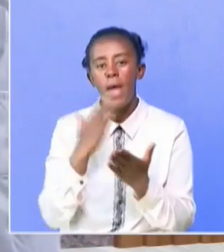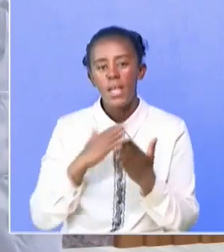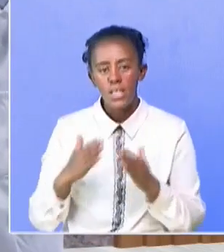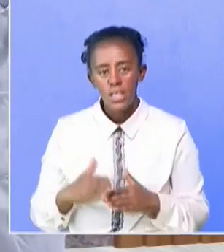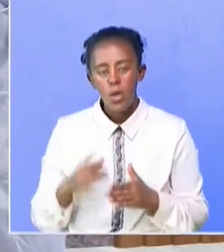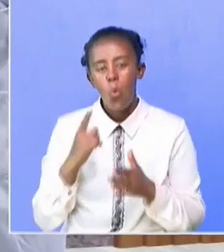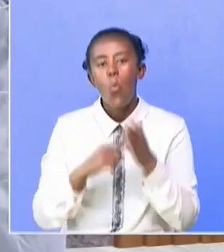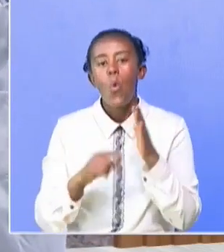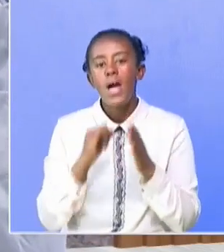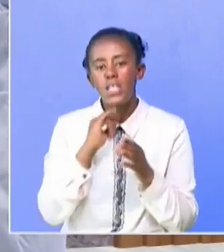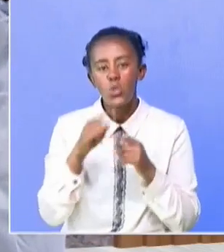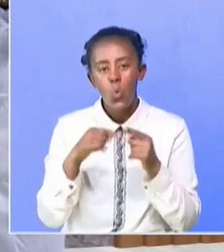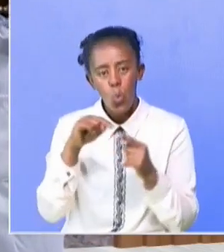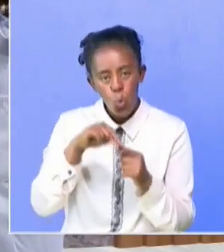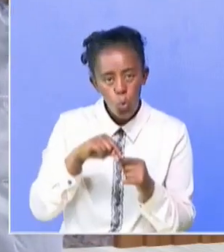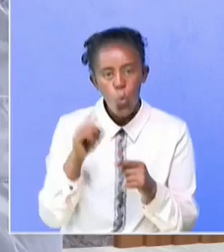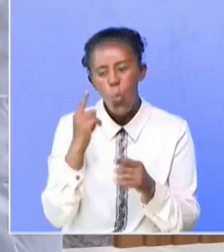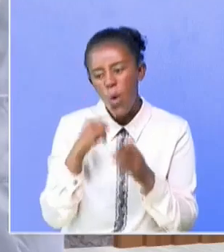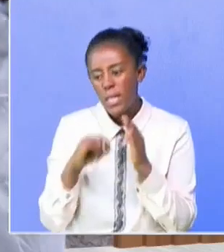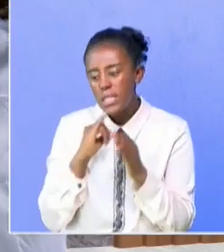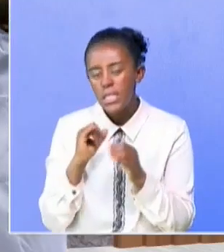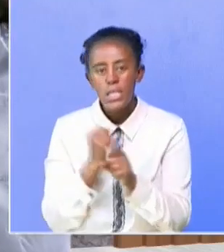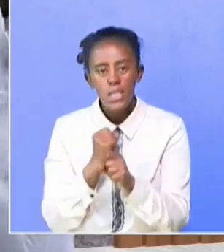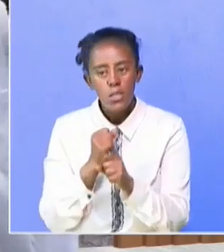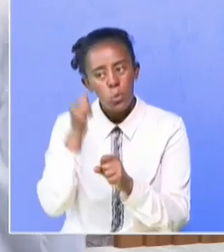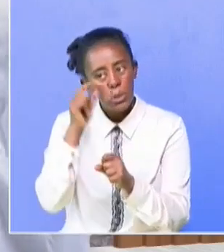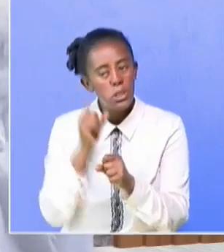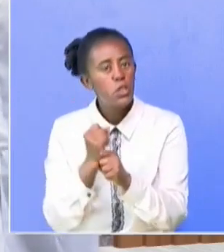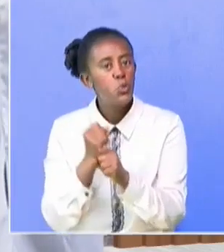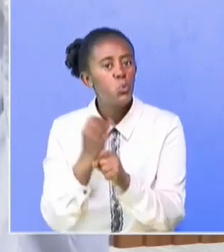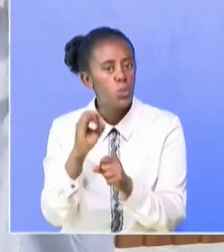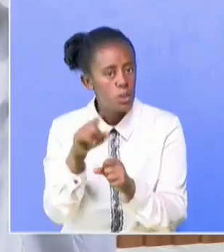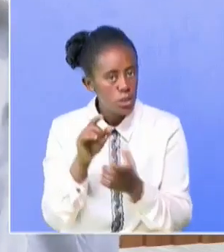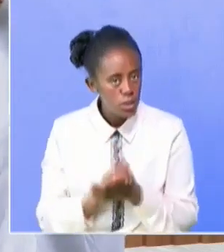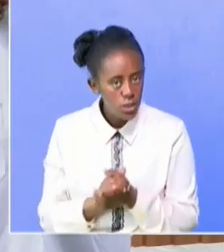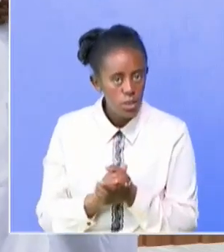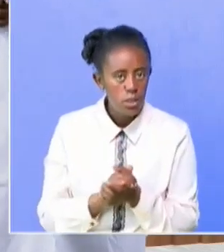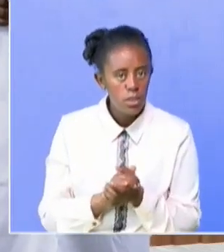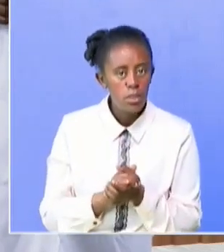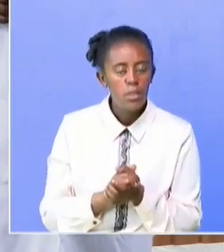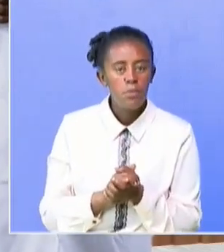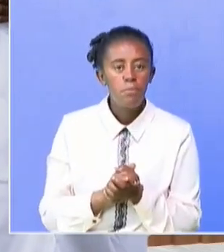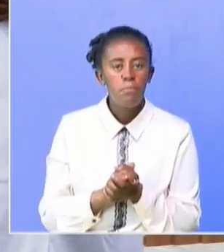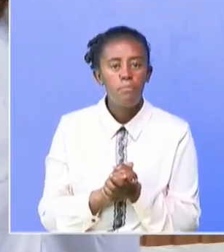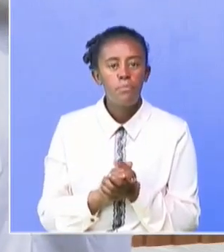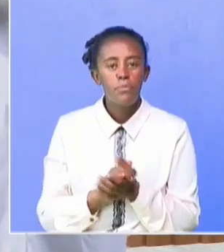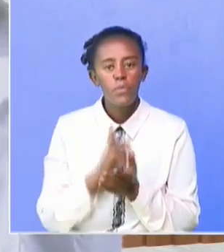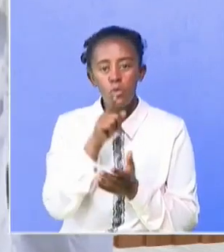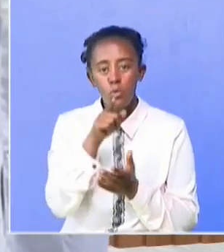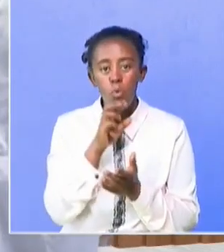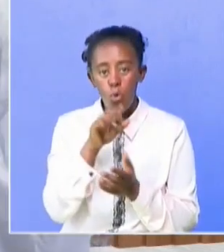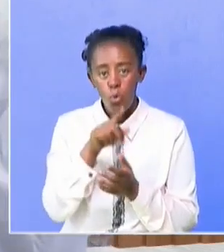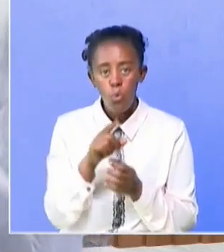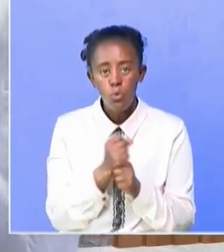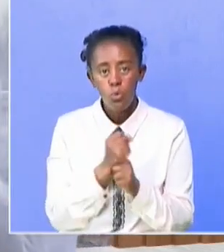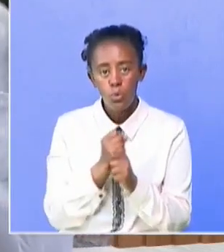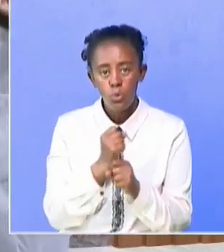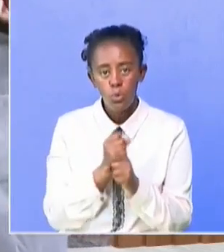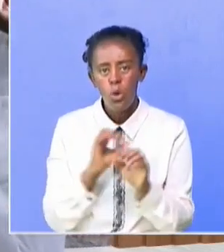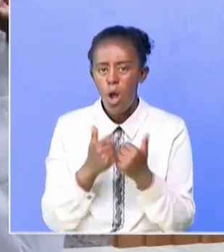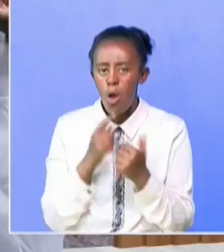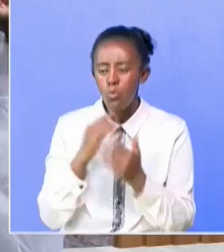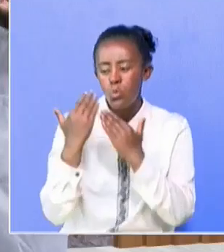what's going on, what he's doing or what she's doing. At the same time, you are also practicing how to